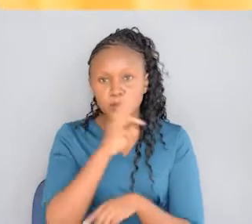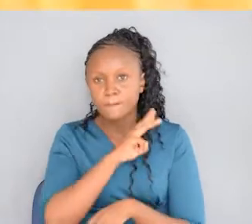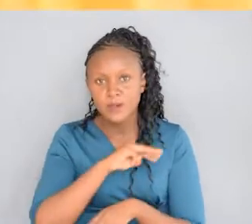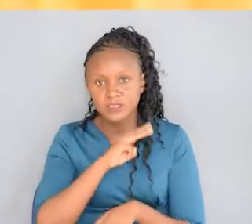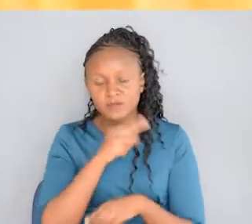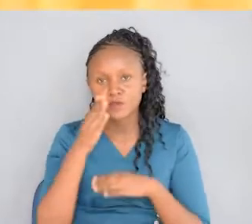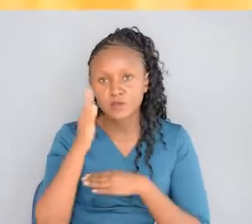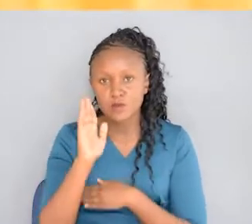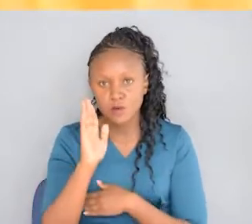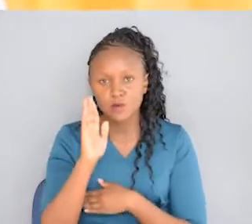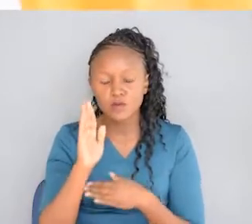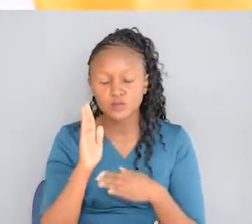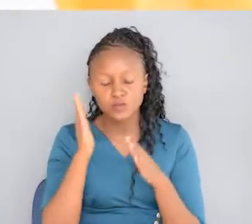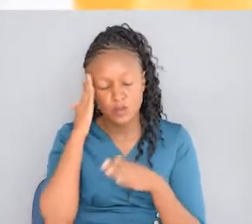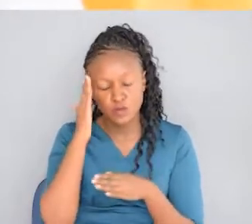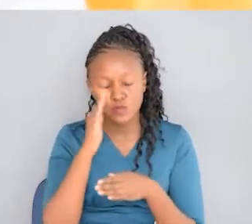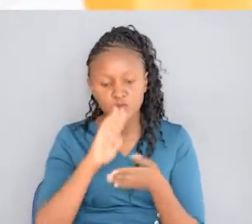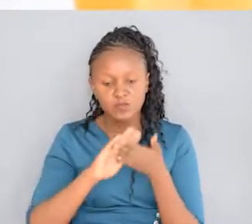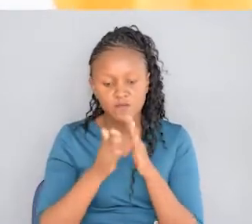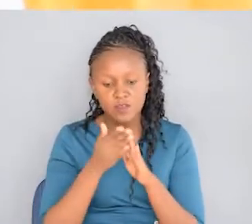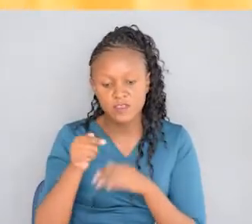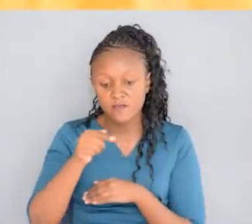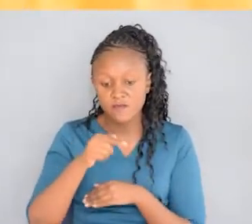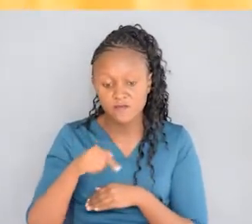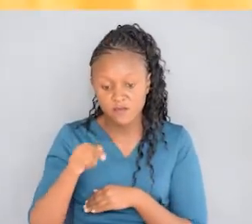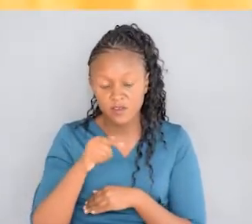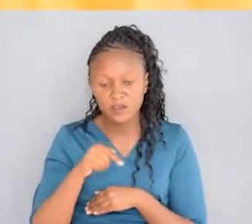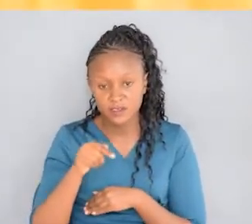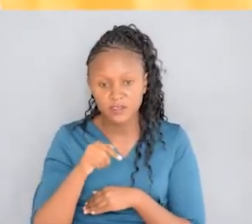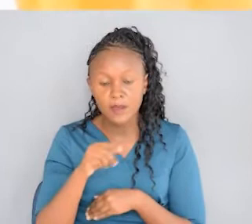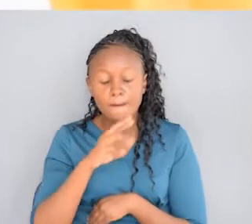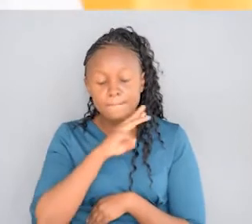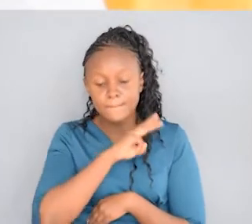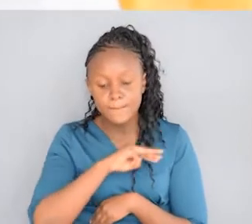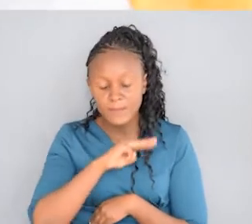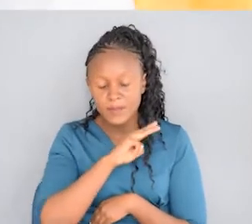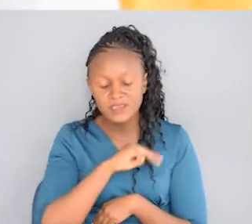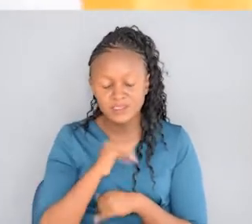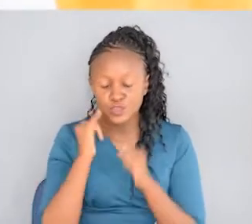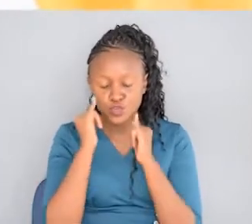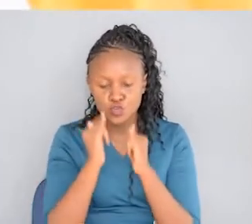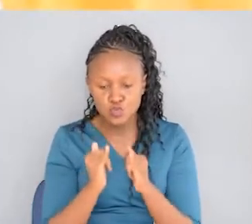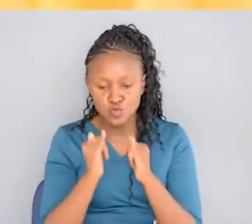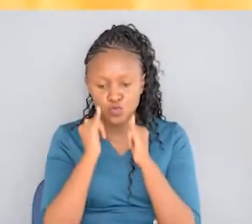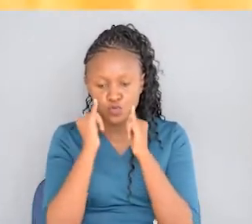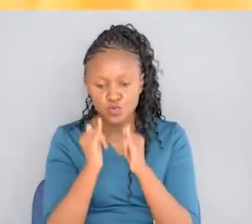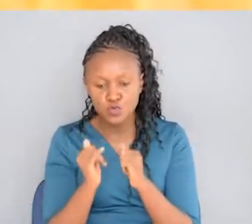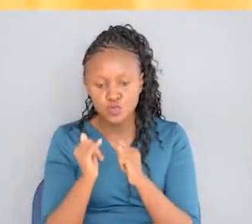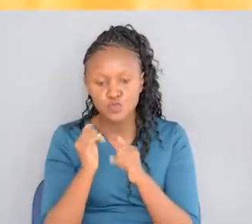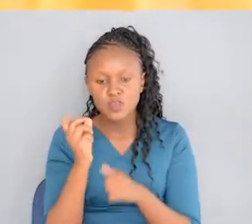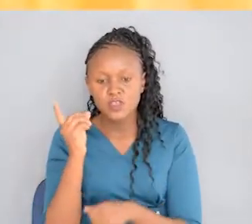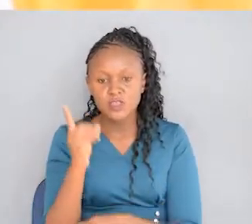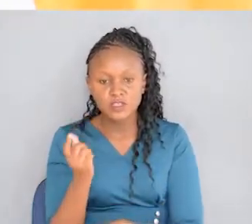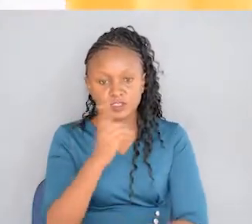merciful and a faithful God, and have mercy, Lord, and forgive us, dear King of Kings. For you want to us, Lord, that your mercies are renewed